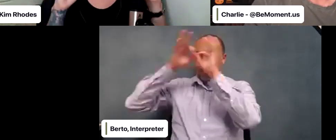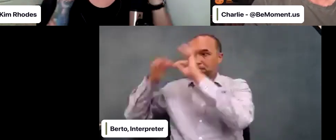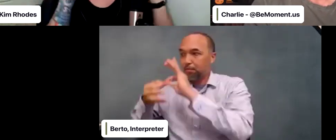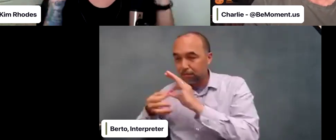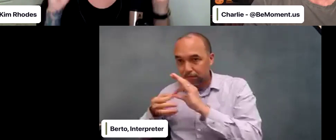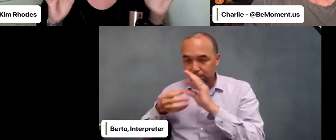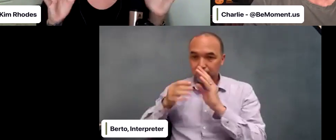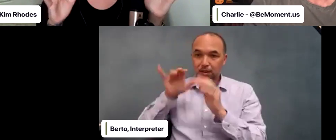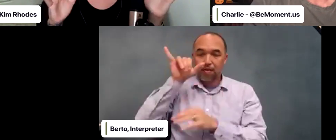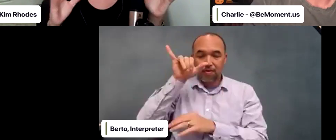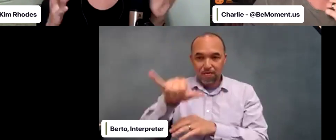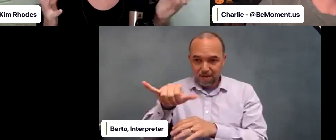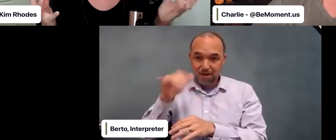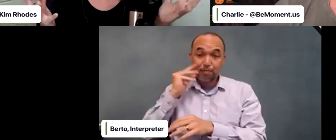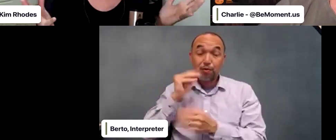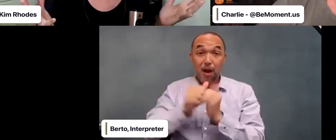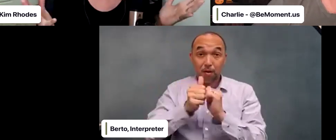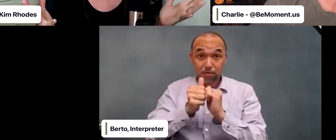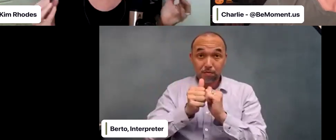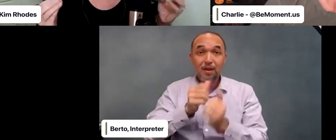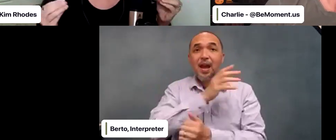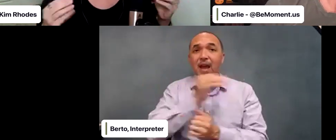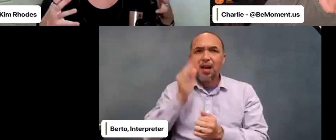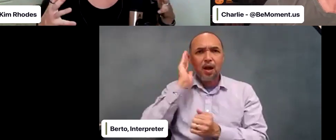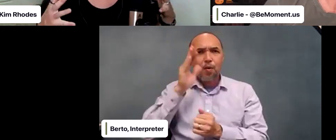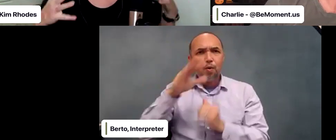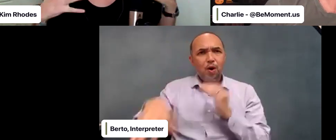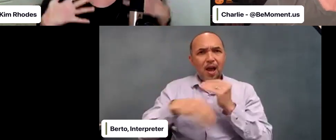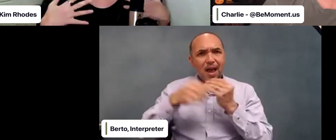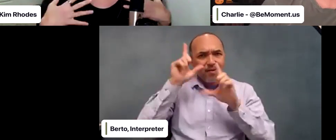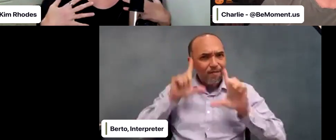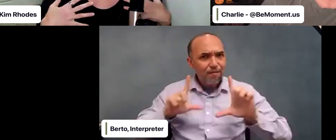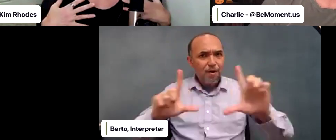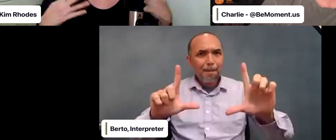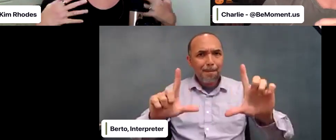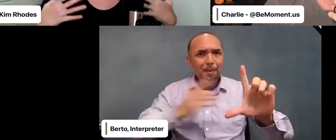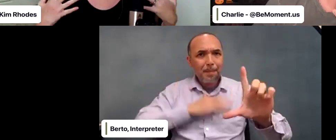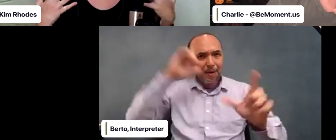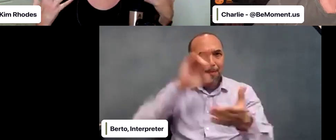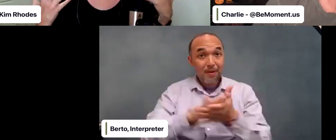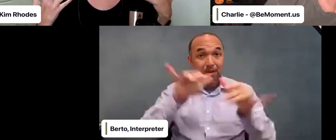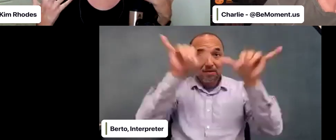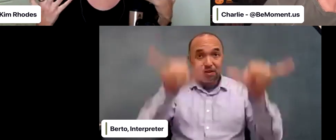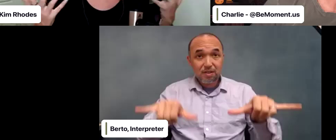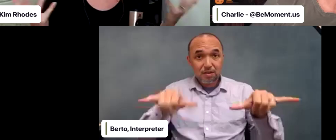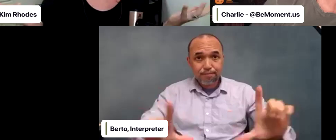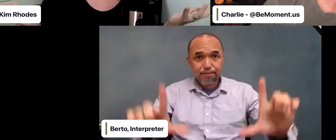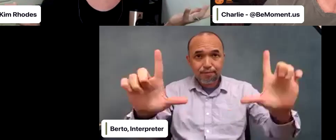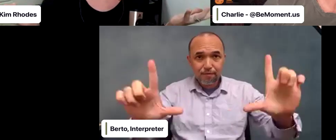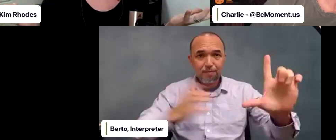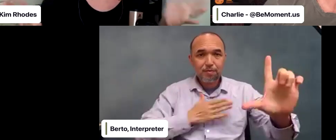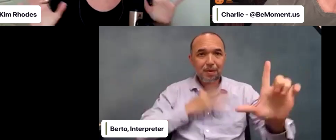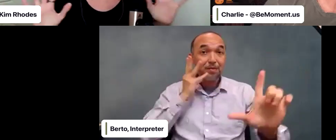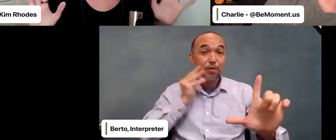want to add the framework of my belief system. Now, it is my belief system that comes from my very